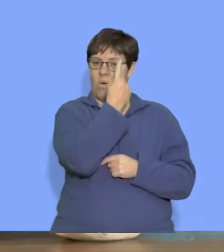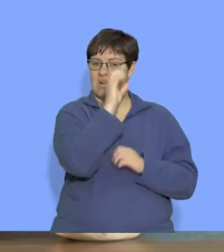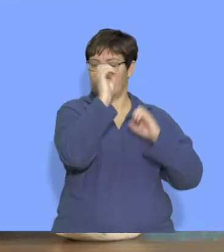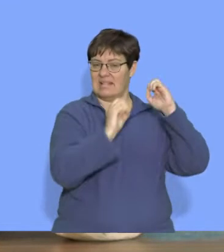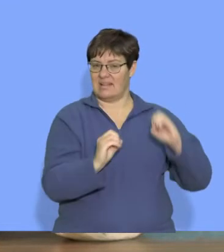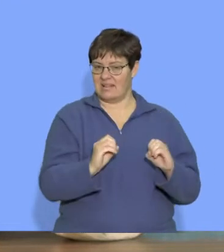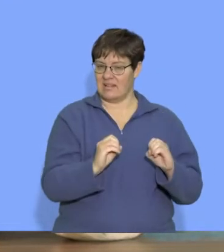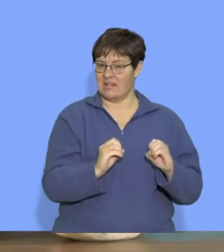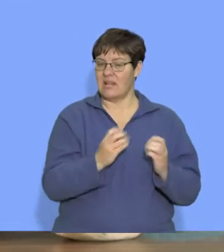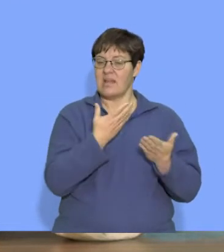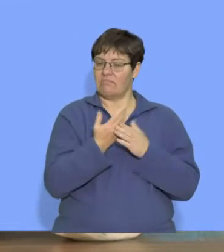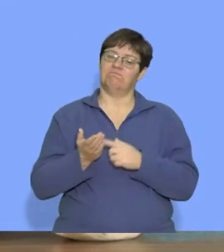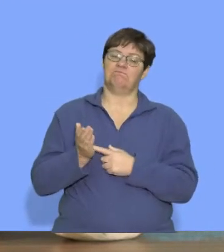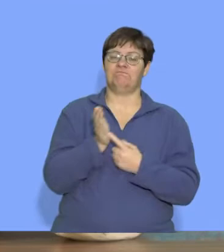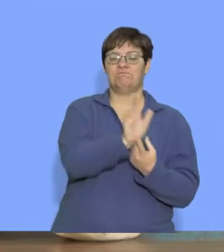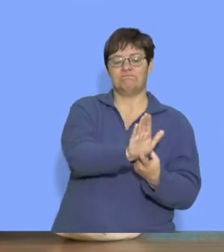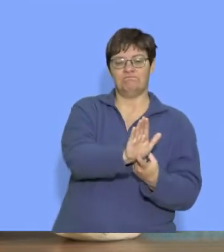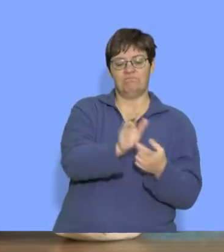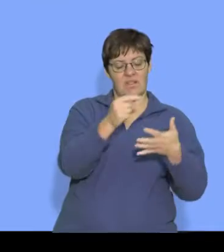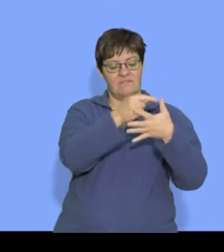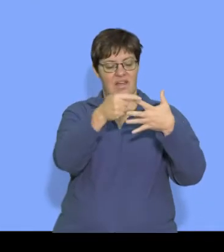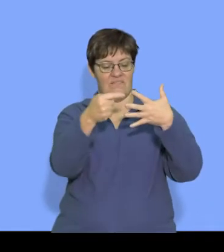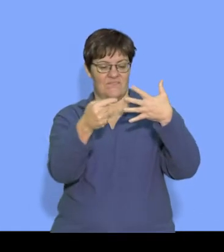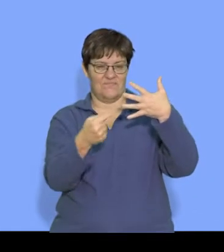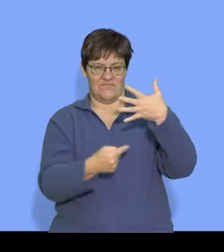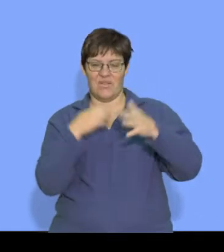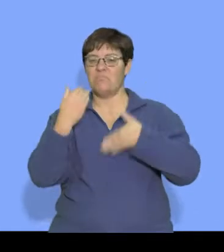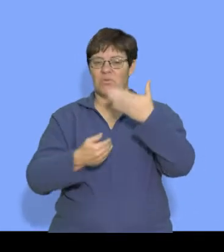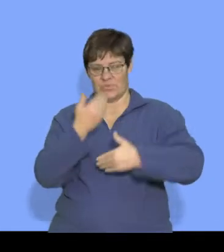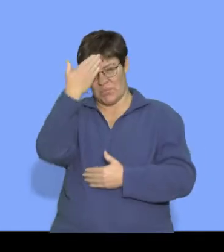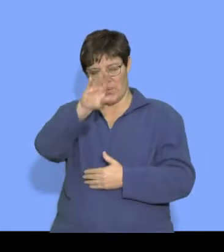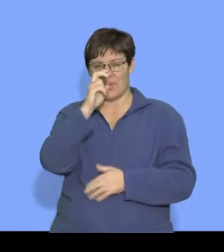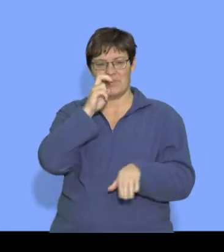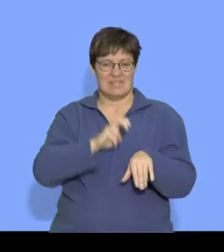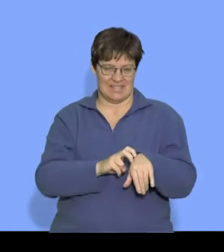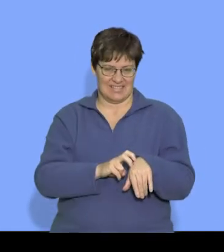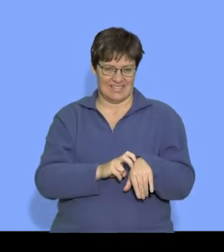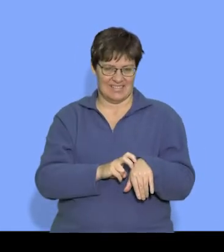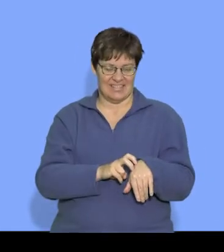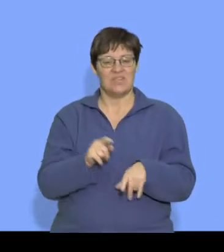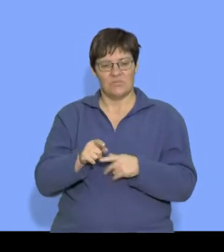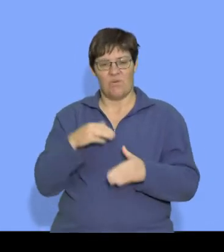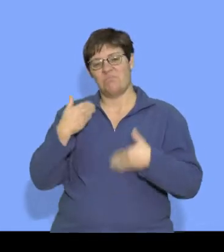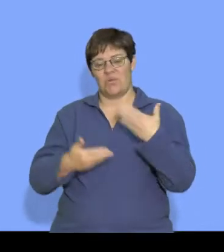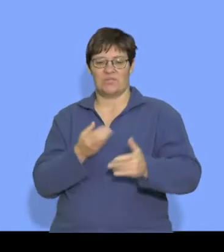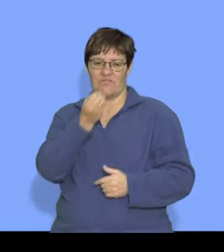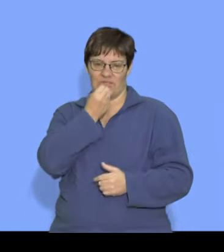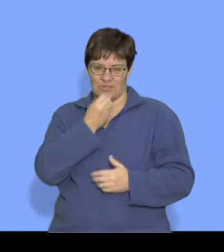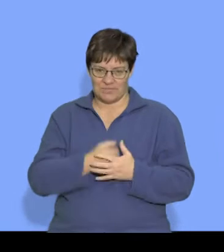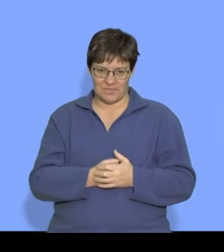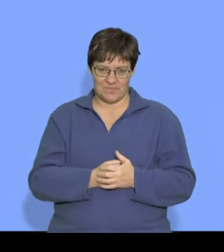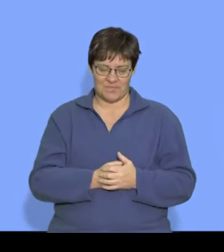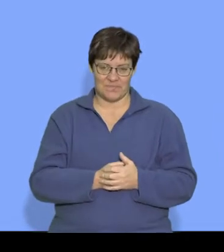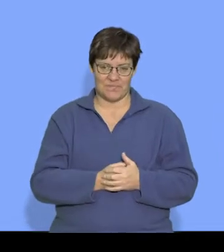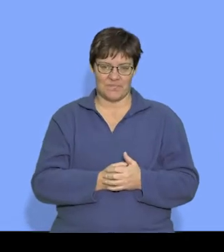unicellular is able to exhibit the 5 different processes that we know are crucial to the process of